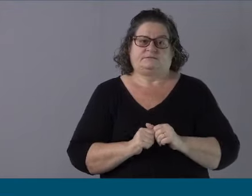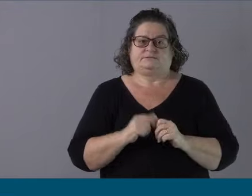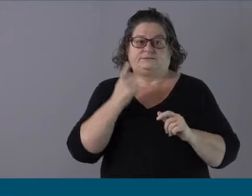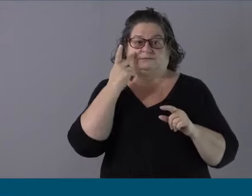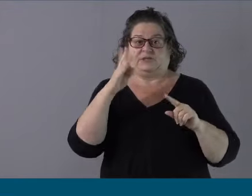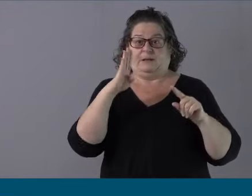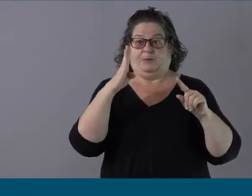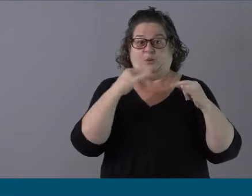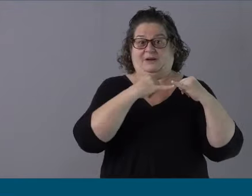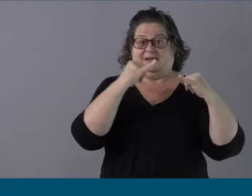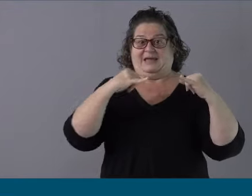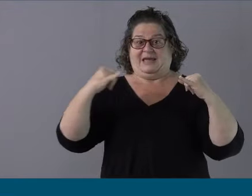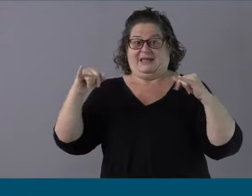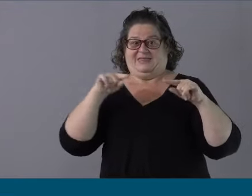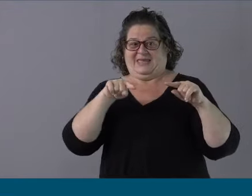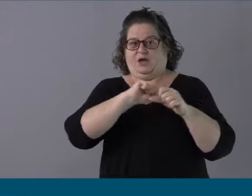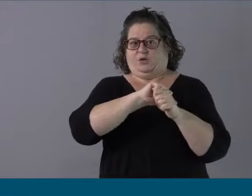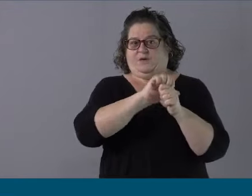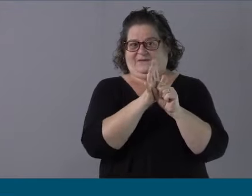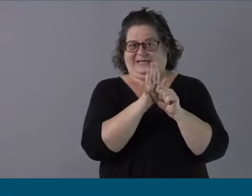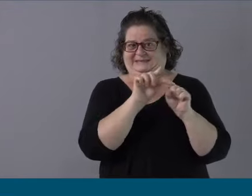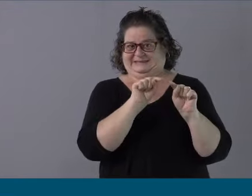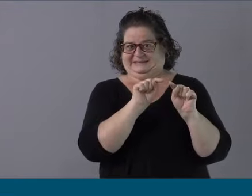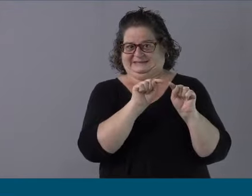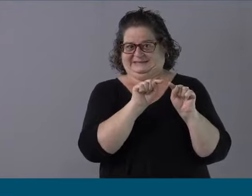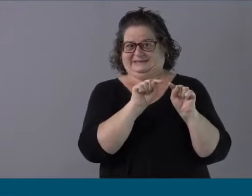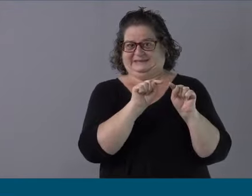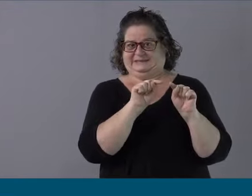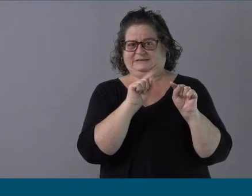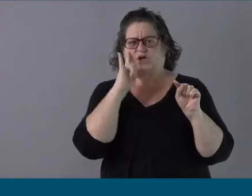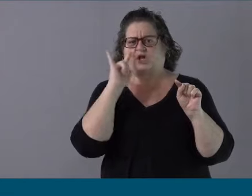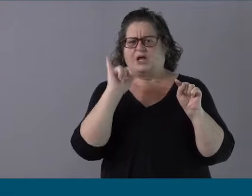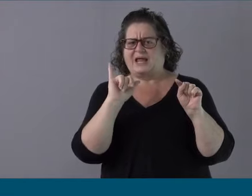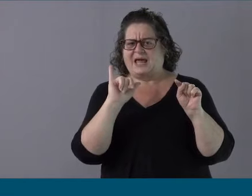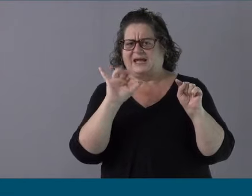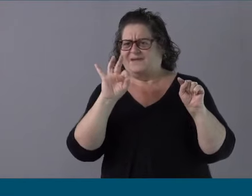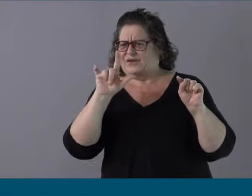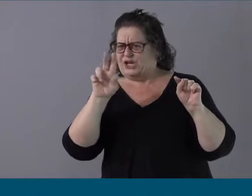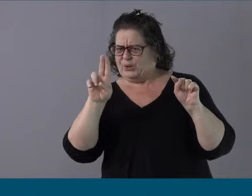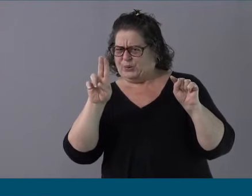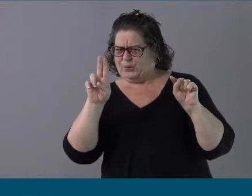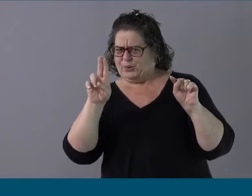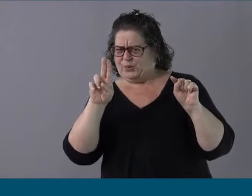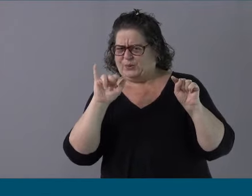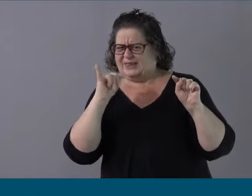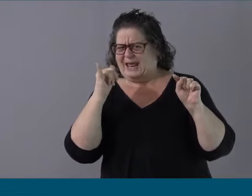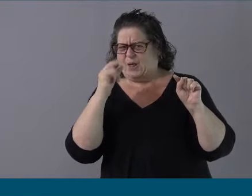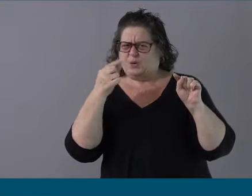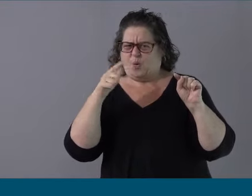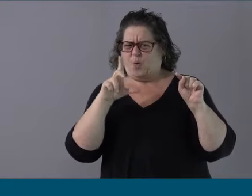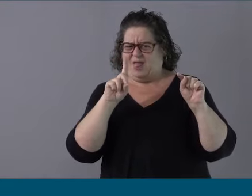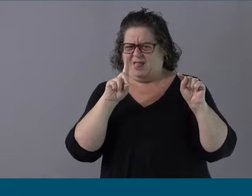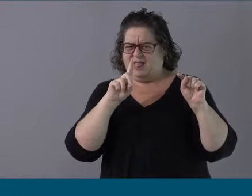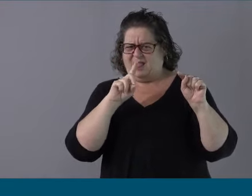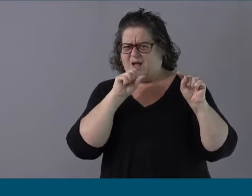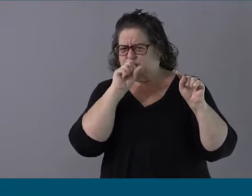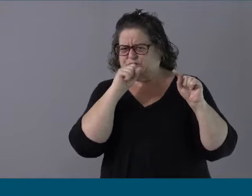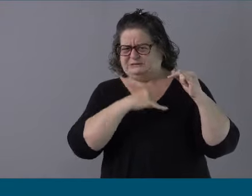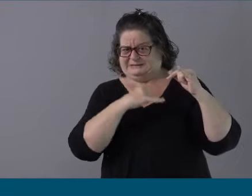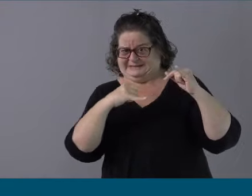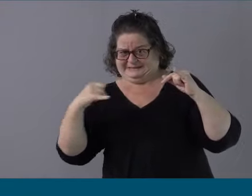the influenza-like illness surveillance. If you can see, these lines were inverted as far back as December.